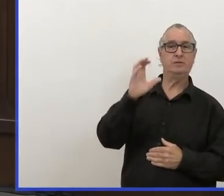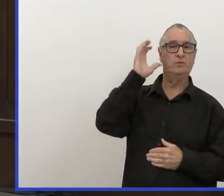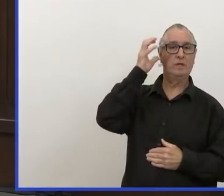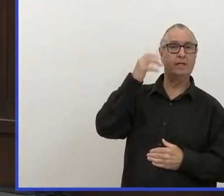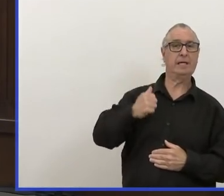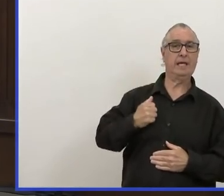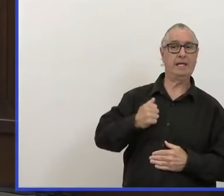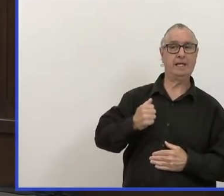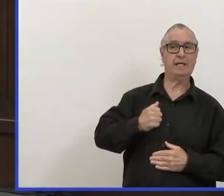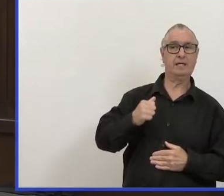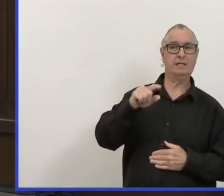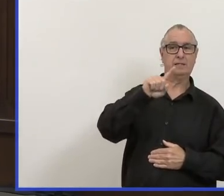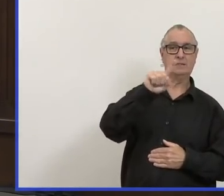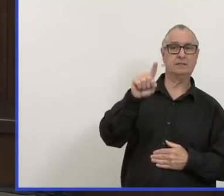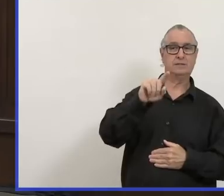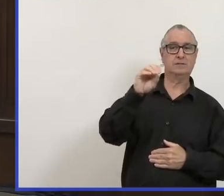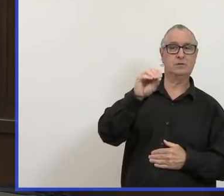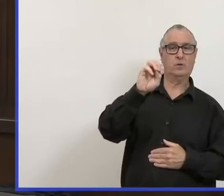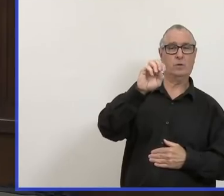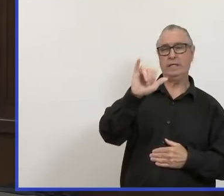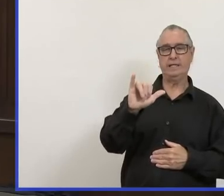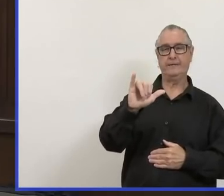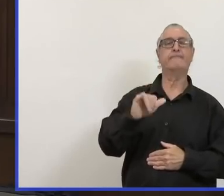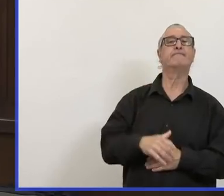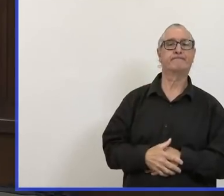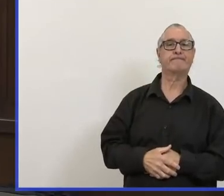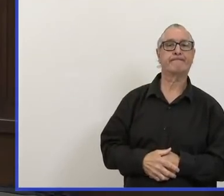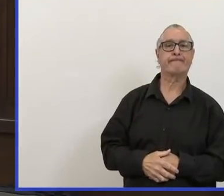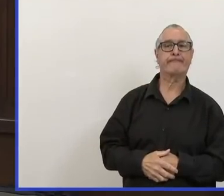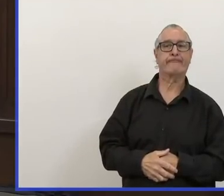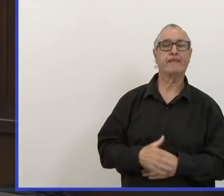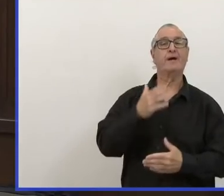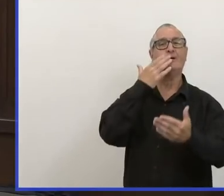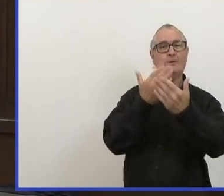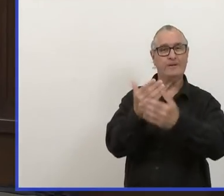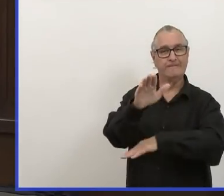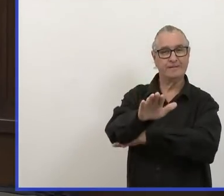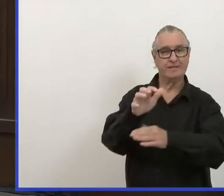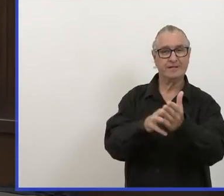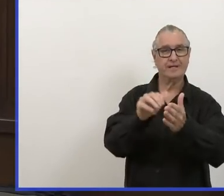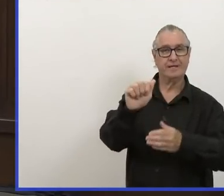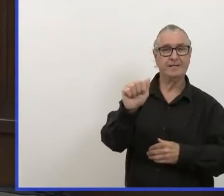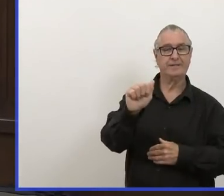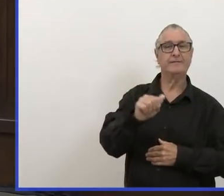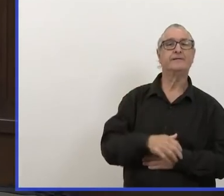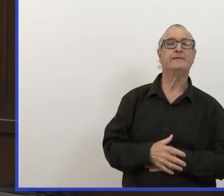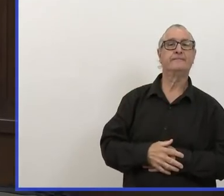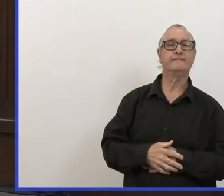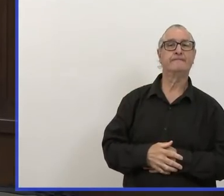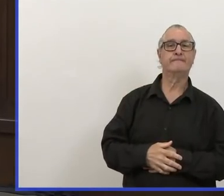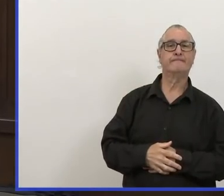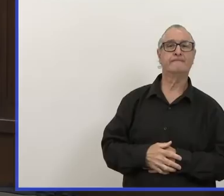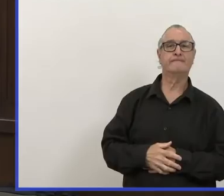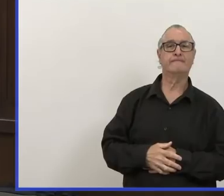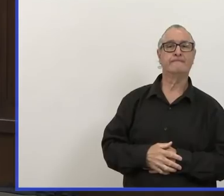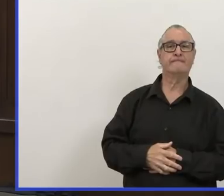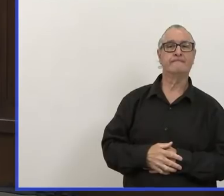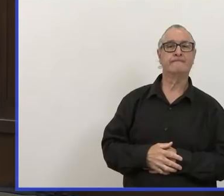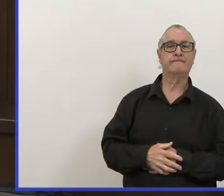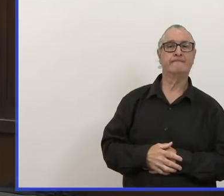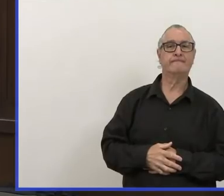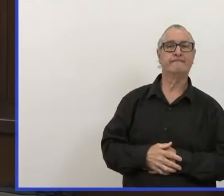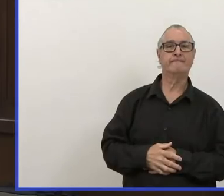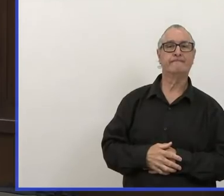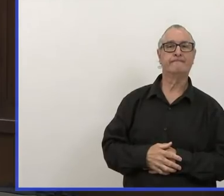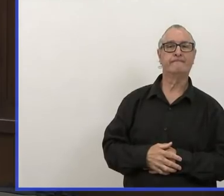Dr. Atwal. we're seeing Manitoban patients who